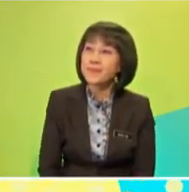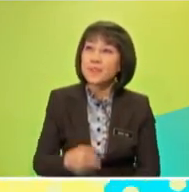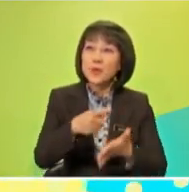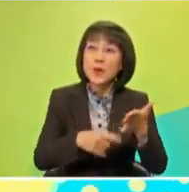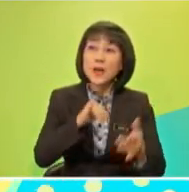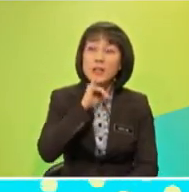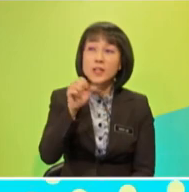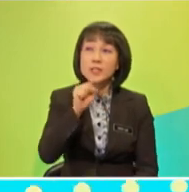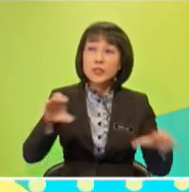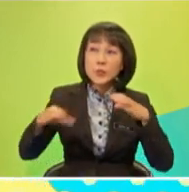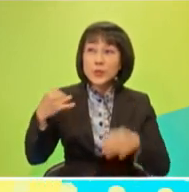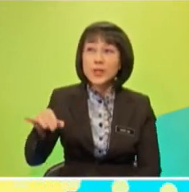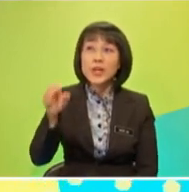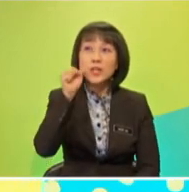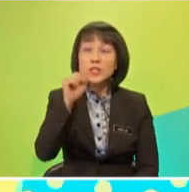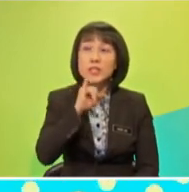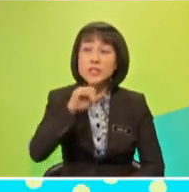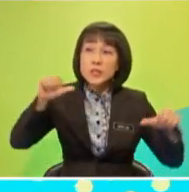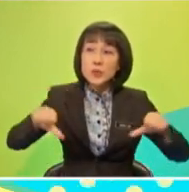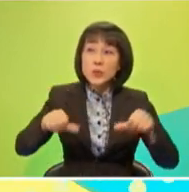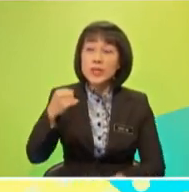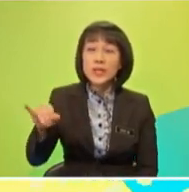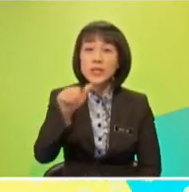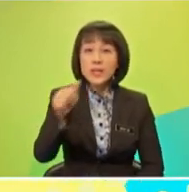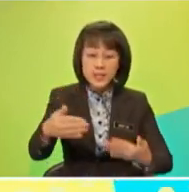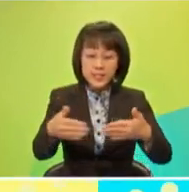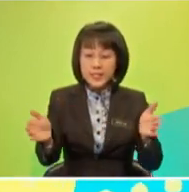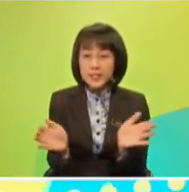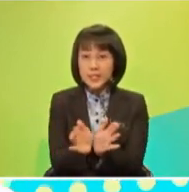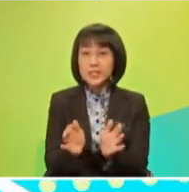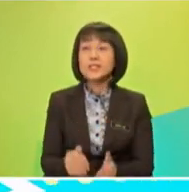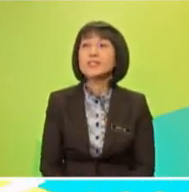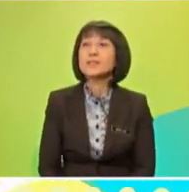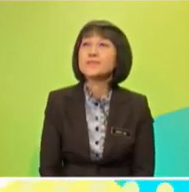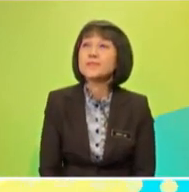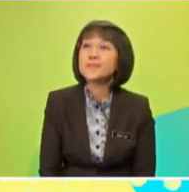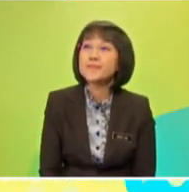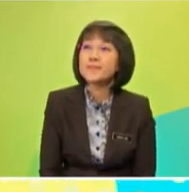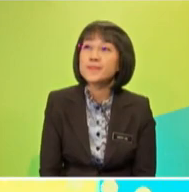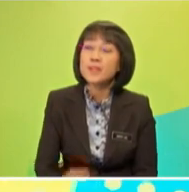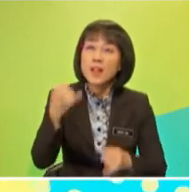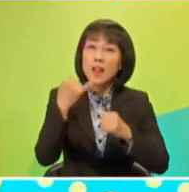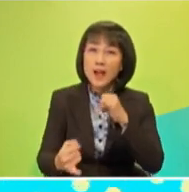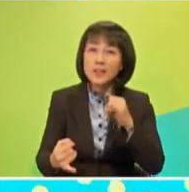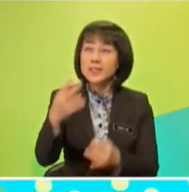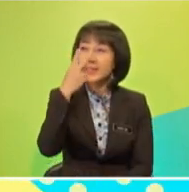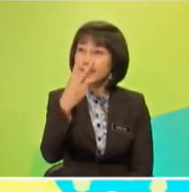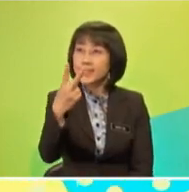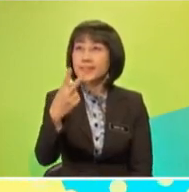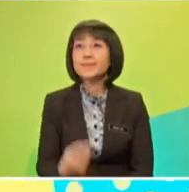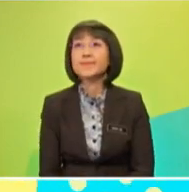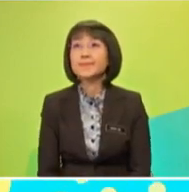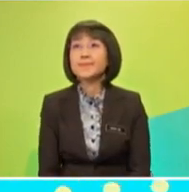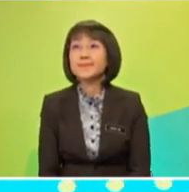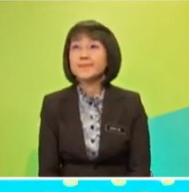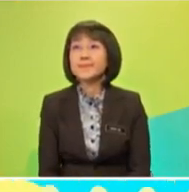cooking a dish or she's cooking a pot of curry. Okay, now, the last one. Can we look at this now?